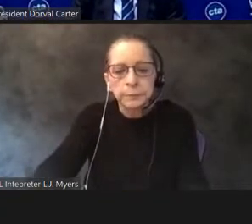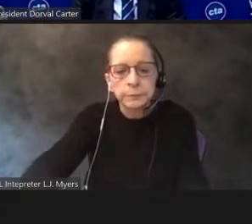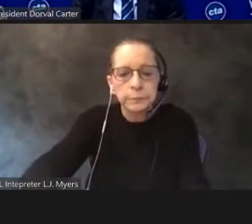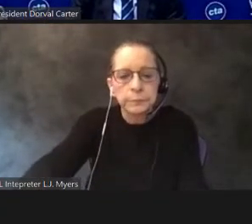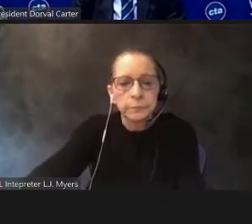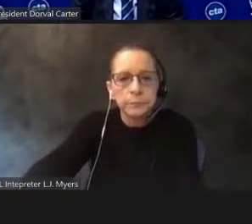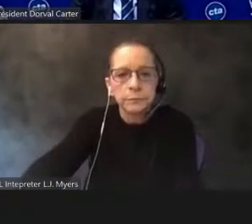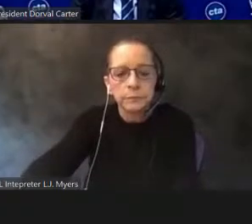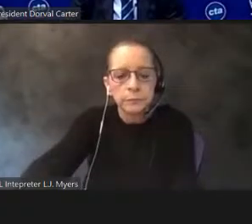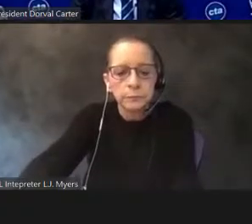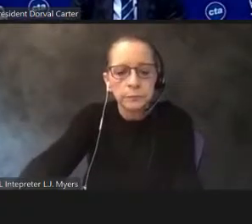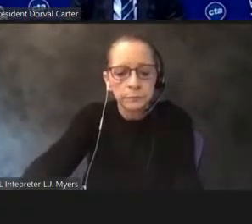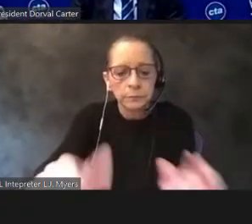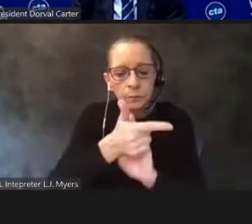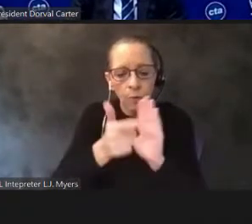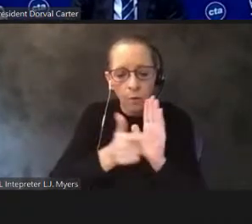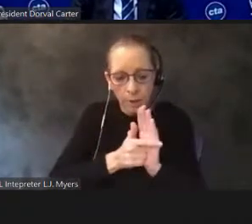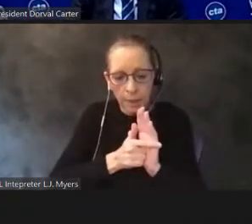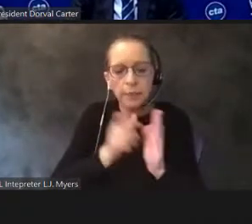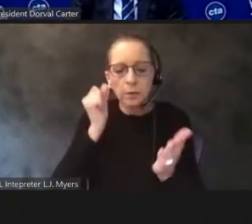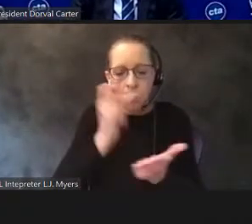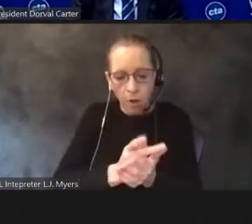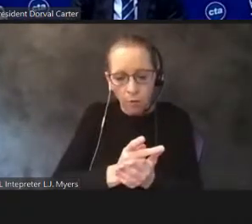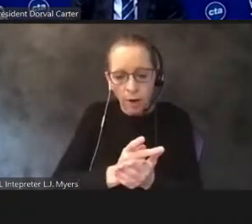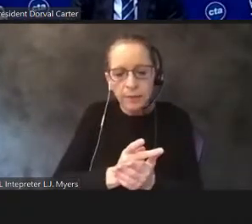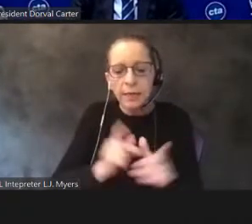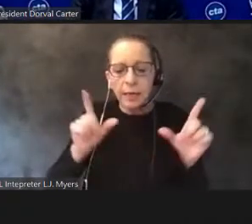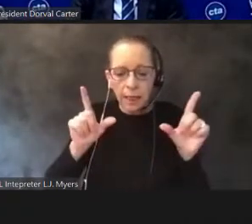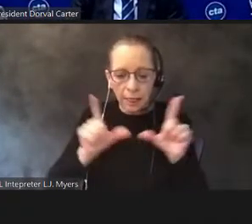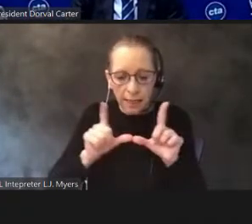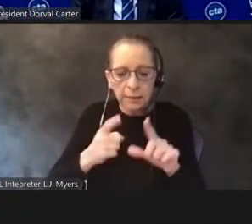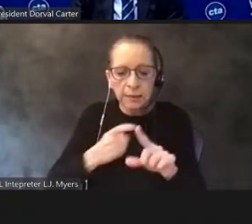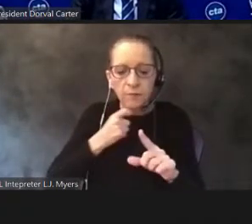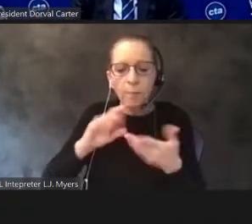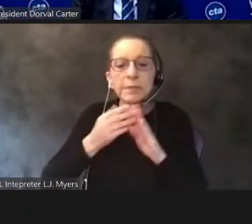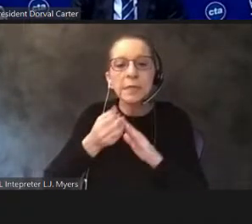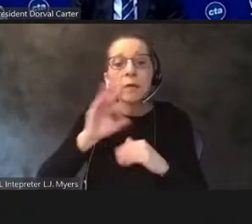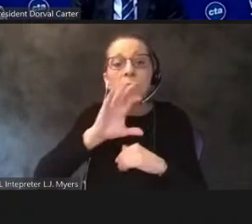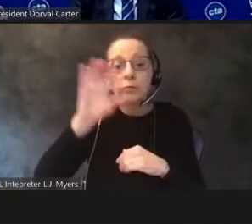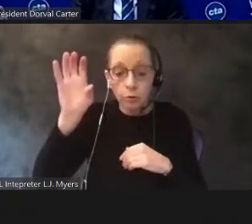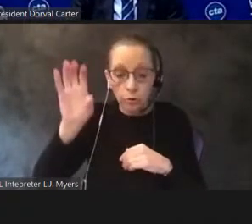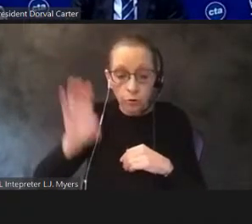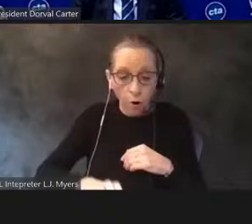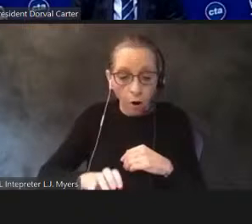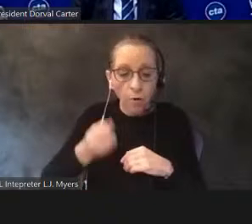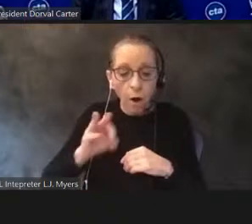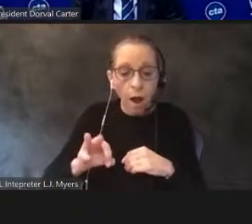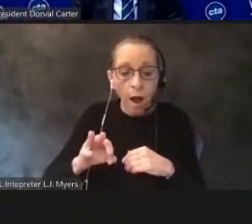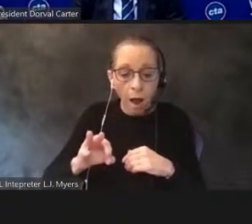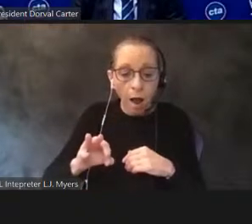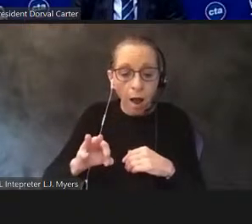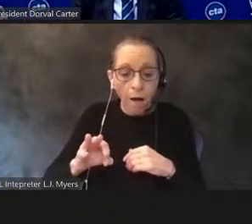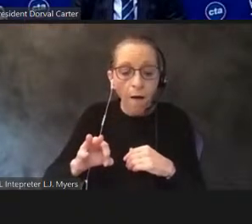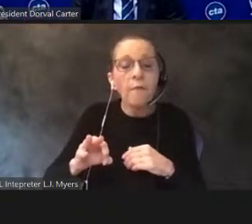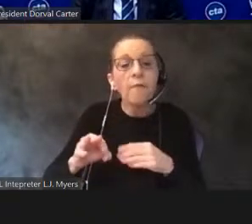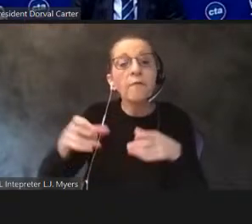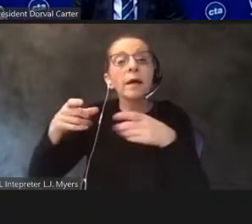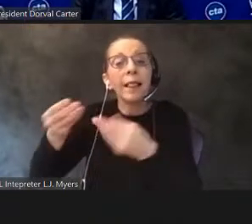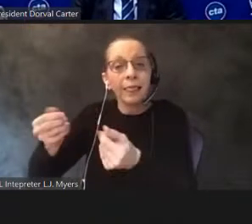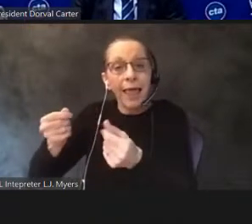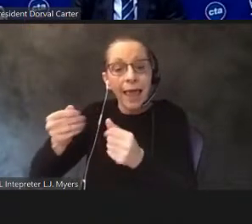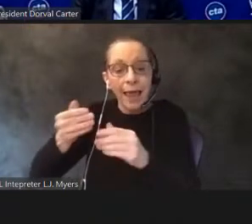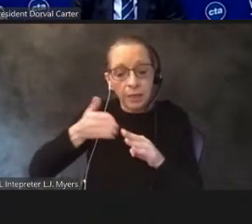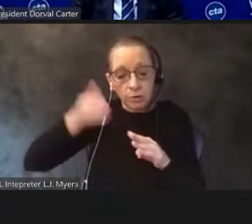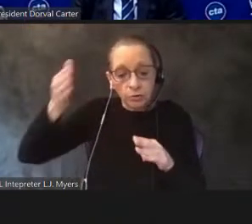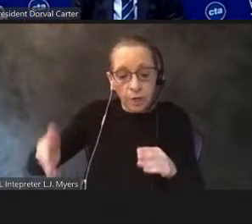An ordinance authorizing the license from the City of Chicago of parcels adjacent to the